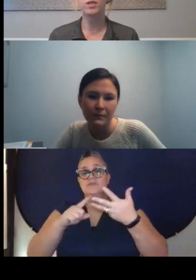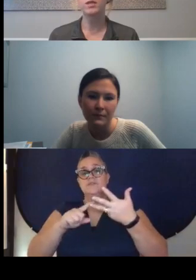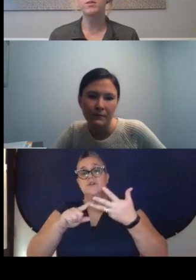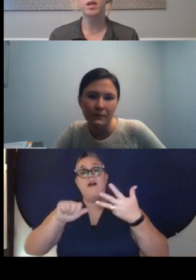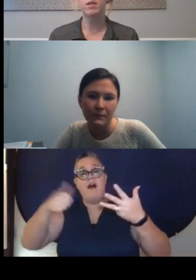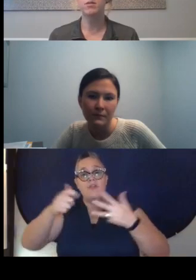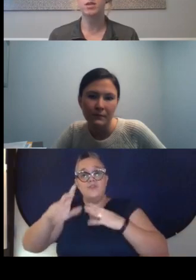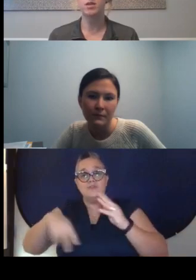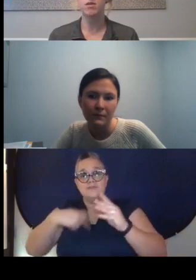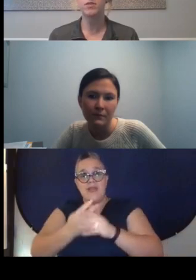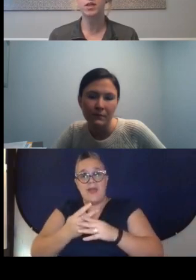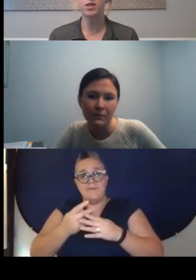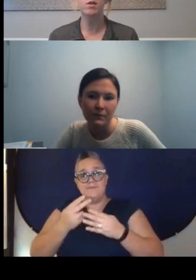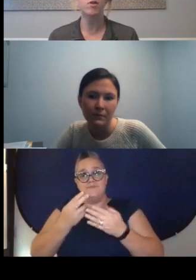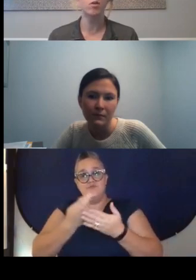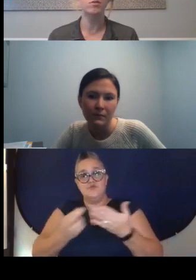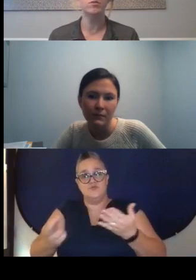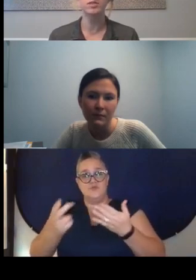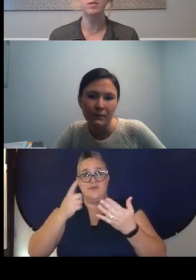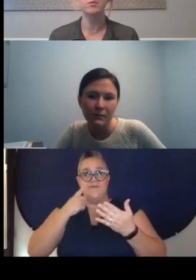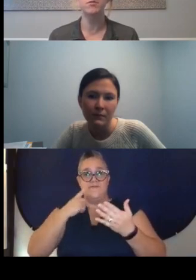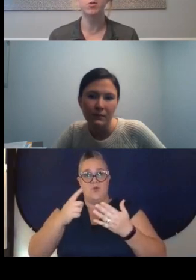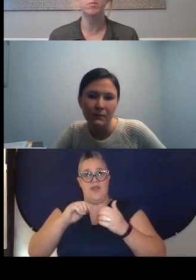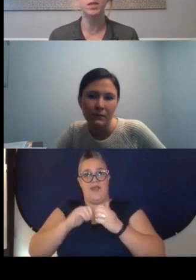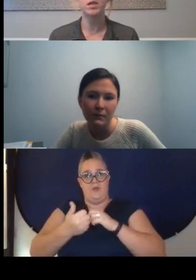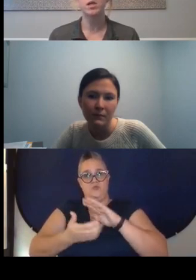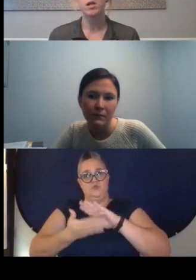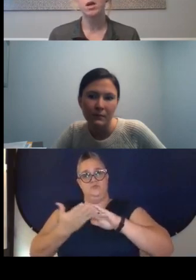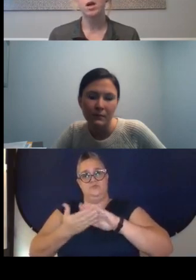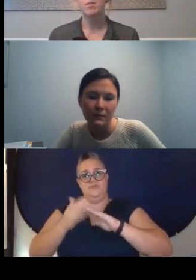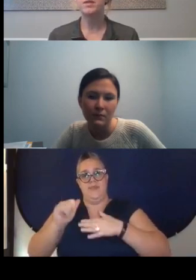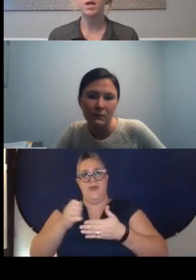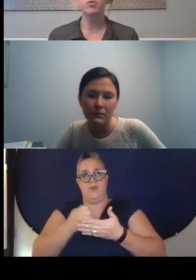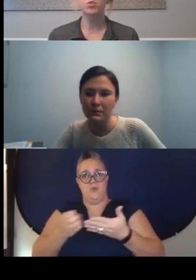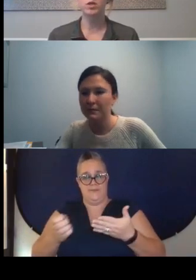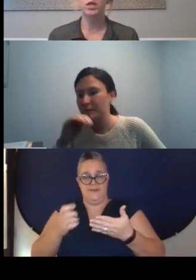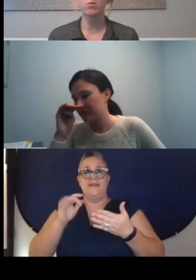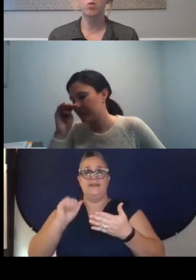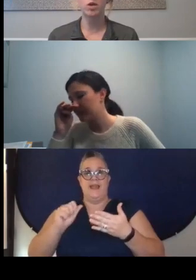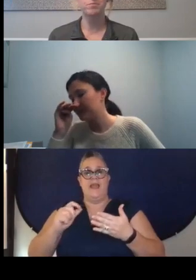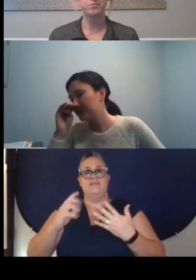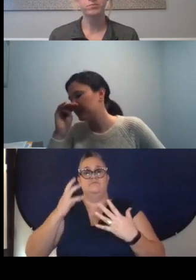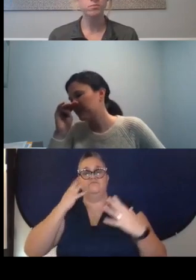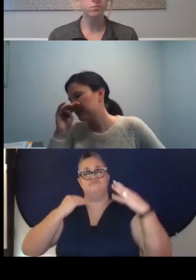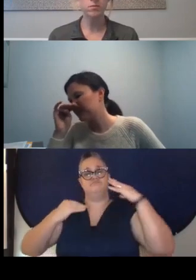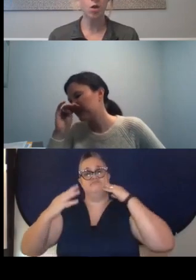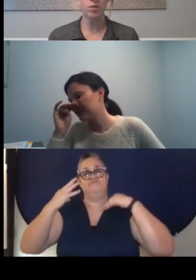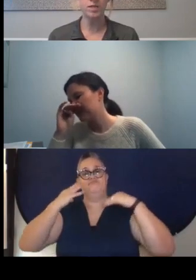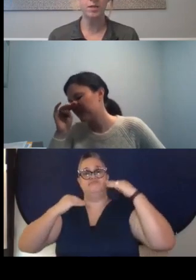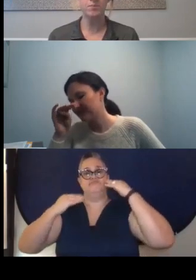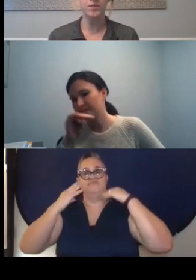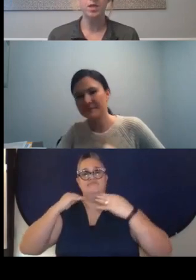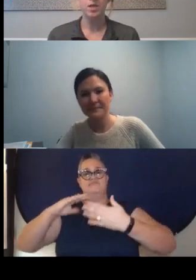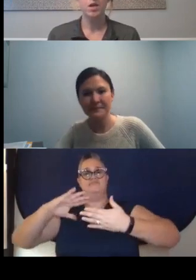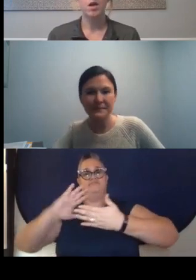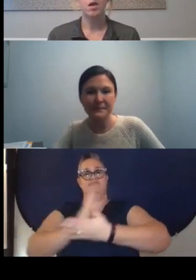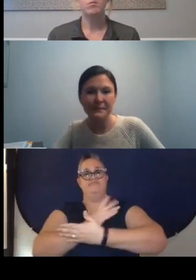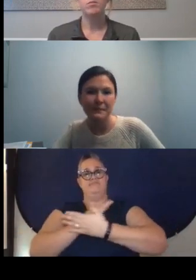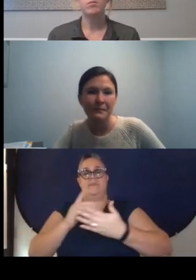that, they get to kind of get a feel of all different types of equipment and not just working on one all the